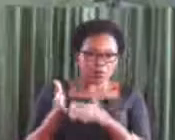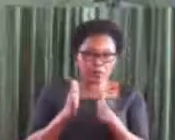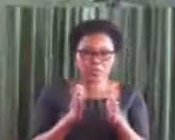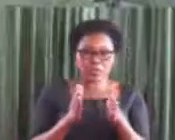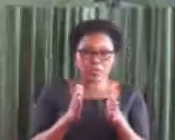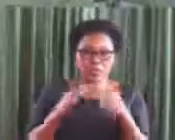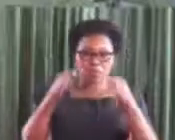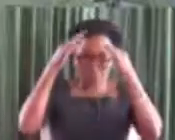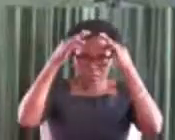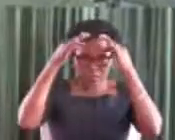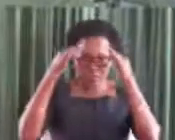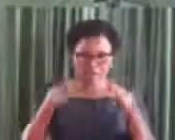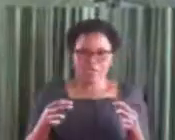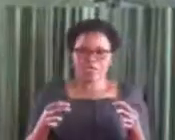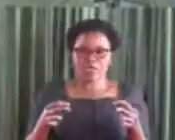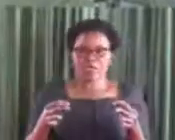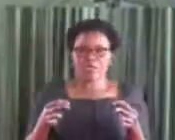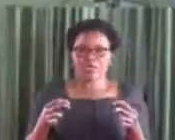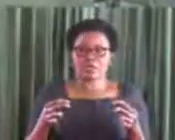to determine